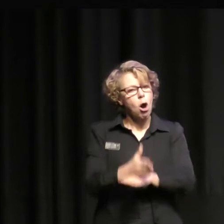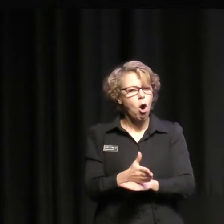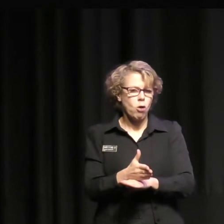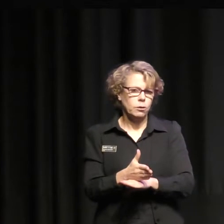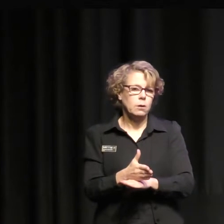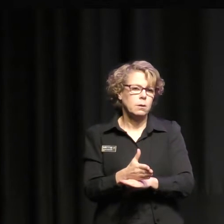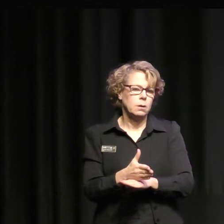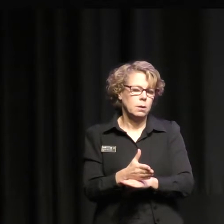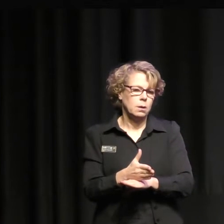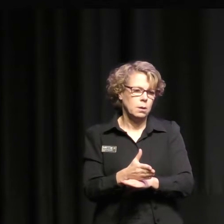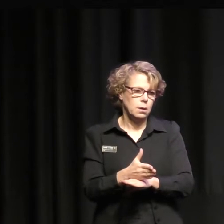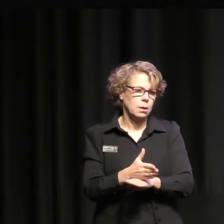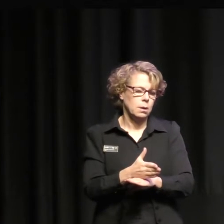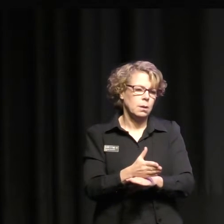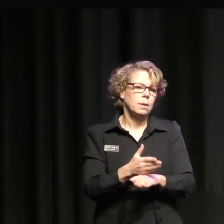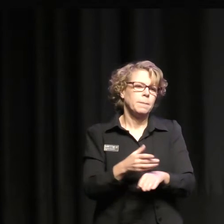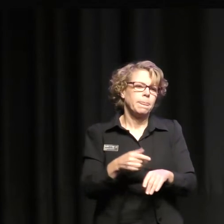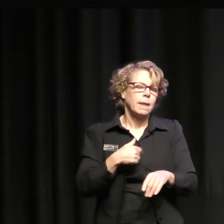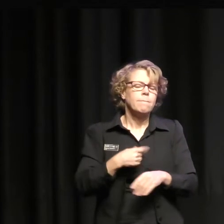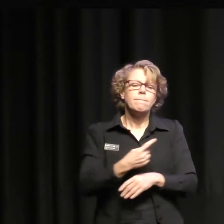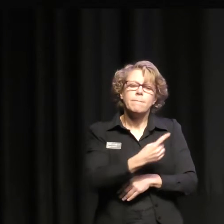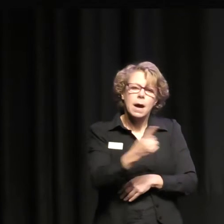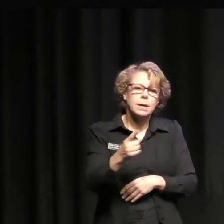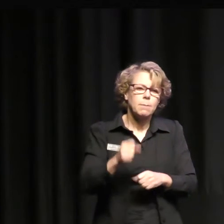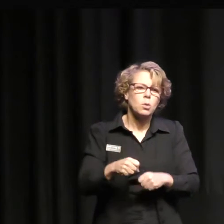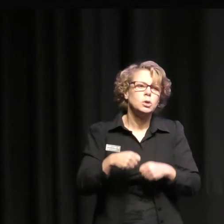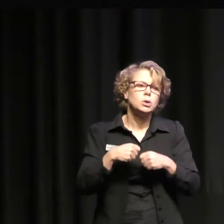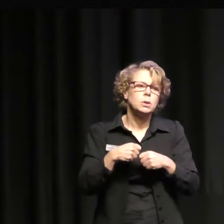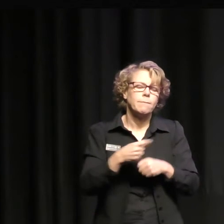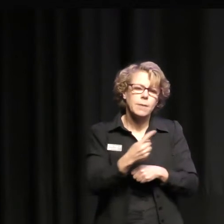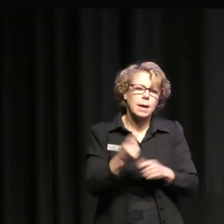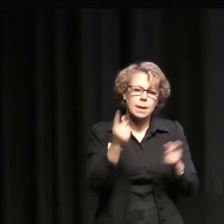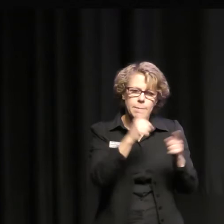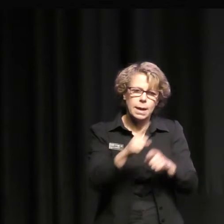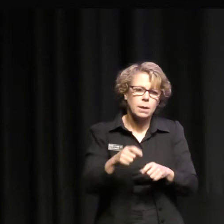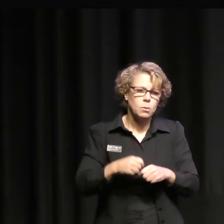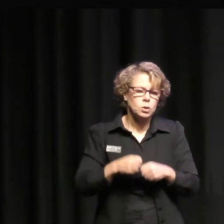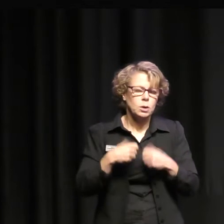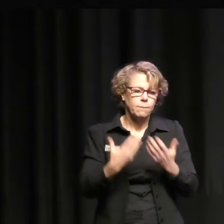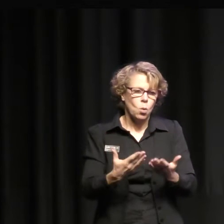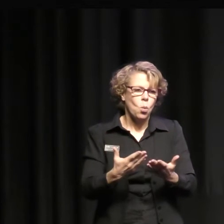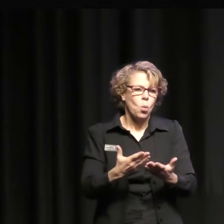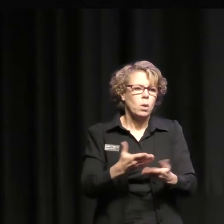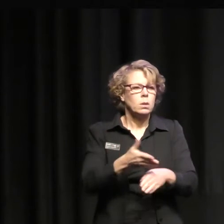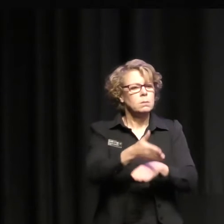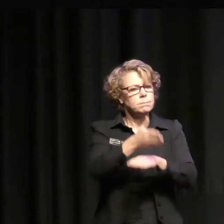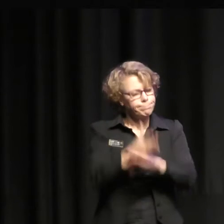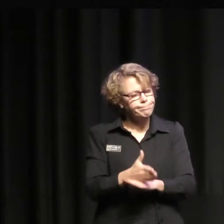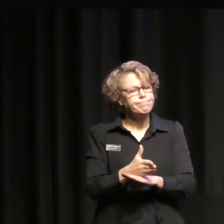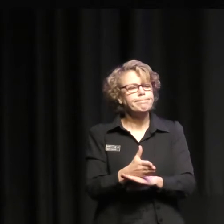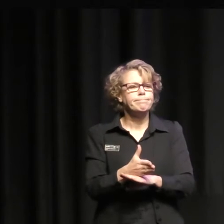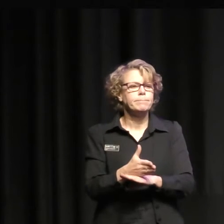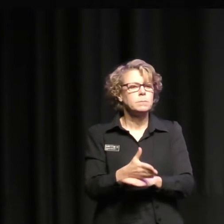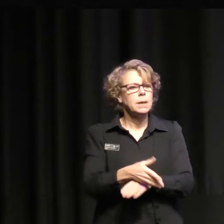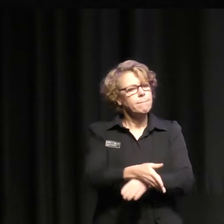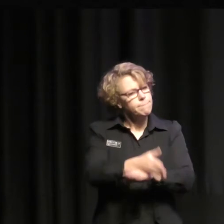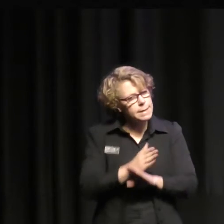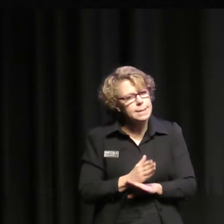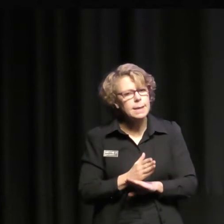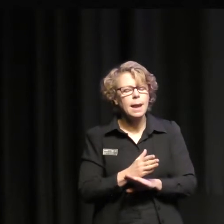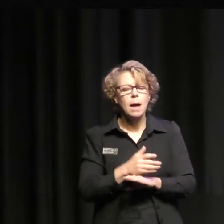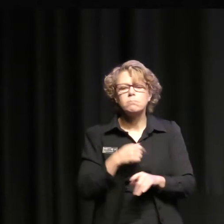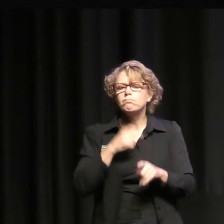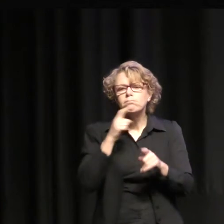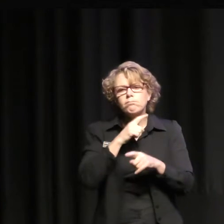that Aristotle understood. Everybody has to have urgia, laziness, because you cannot